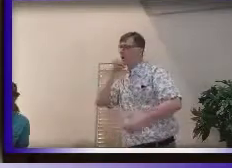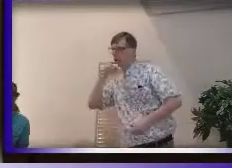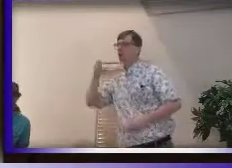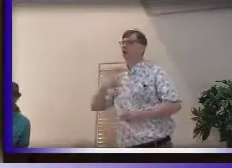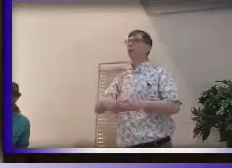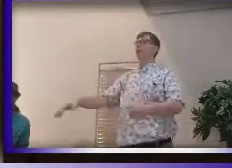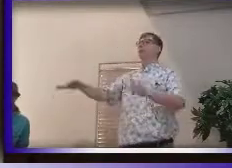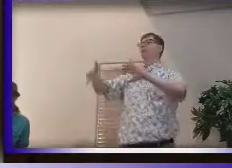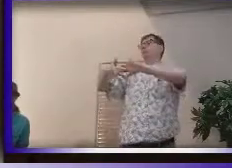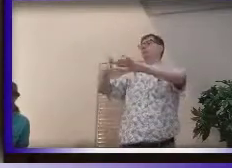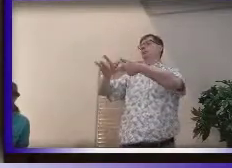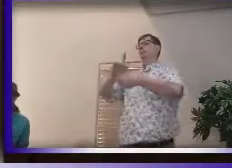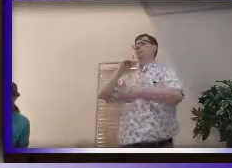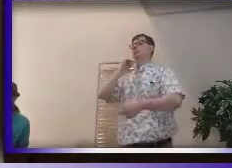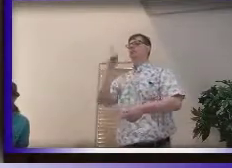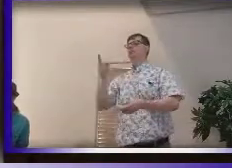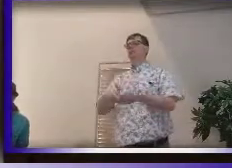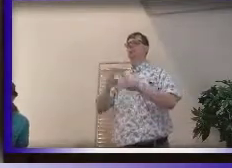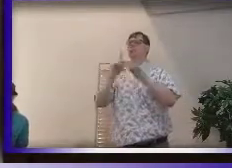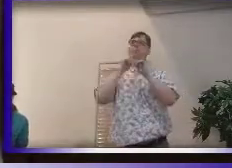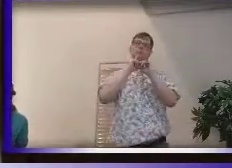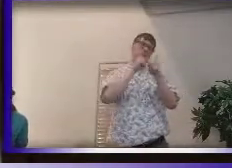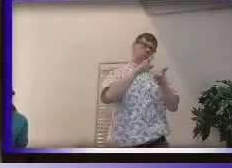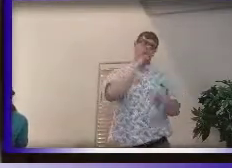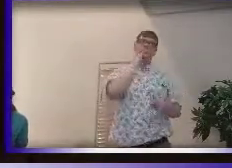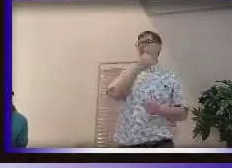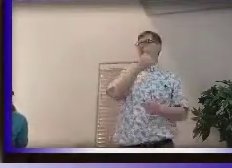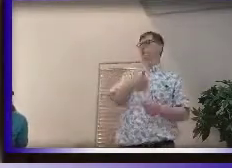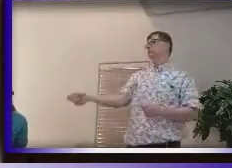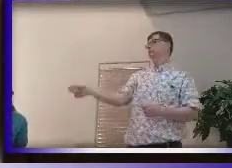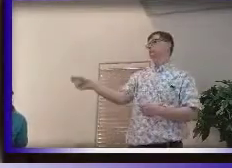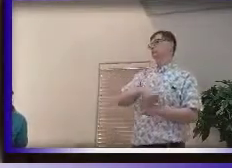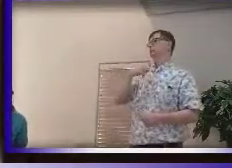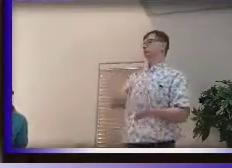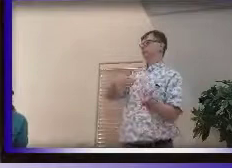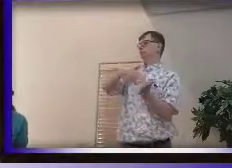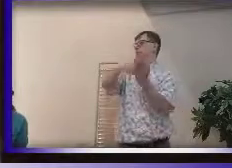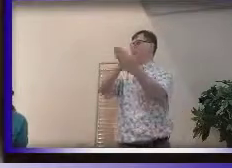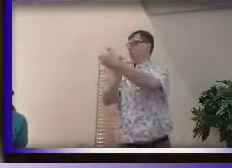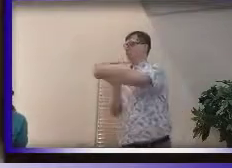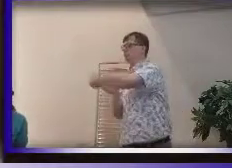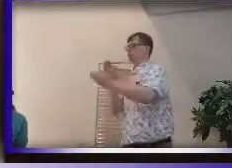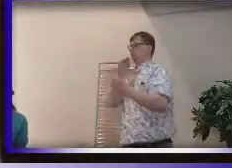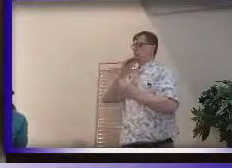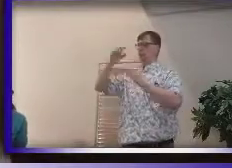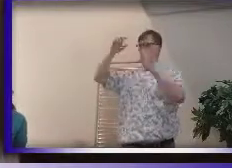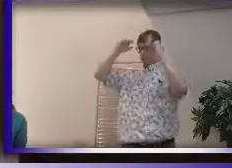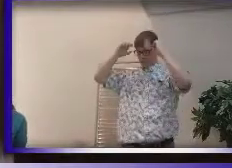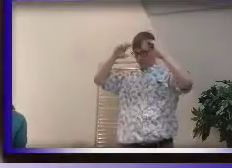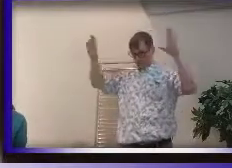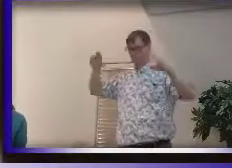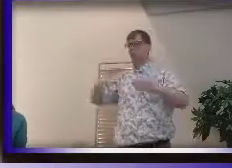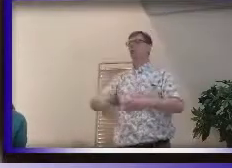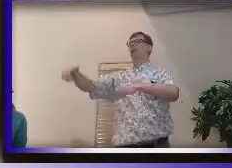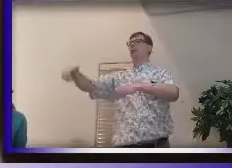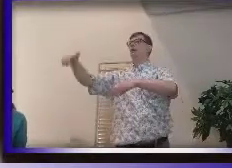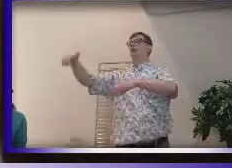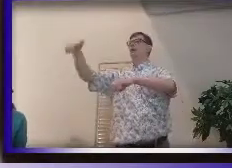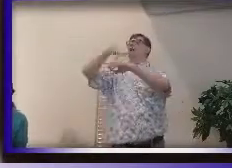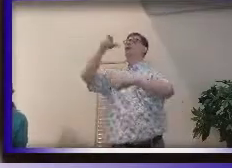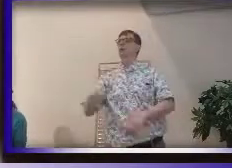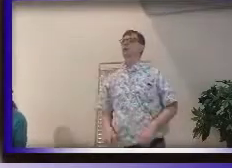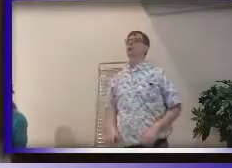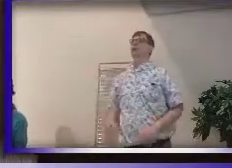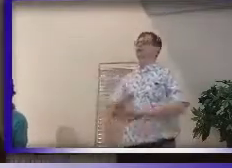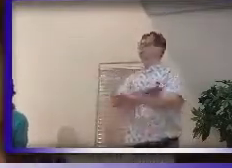would like, unless you tell us not to, we will be turning the camera on you so that it's not just some disembodied